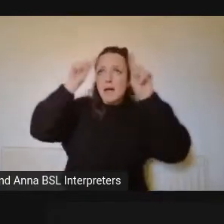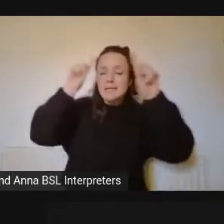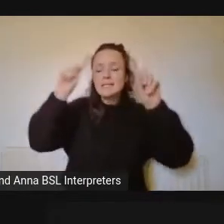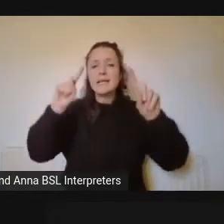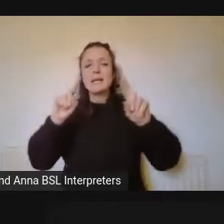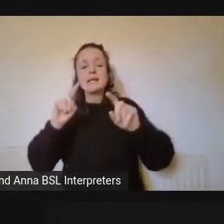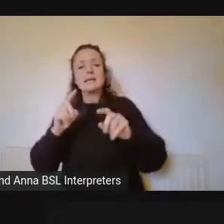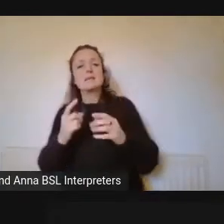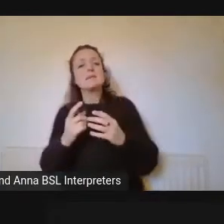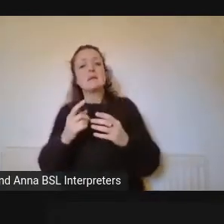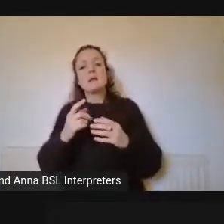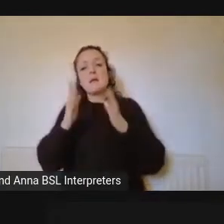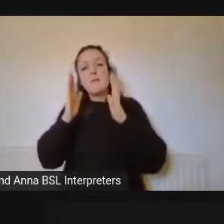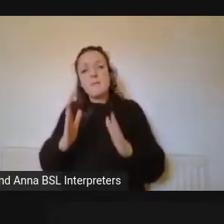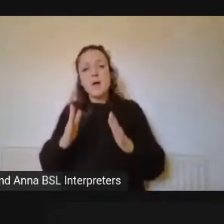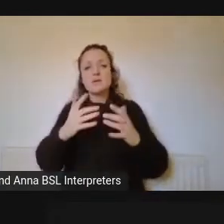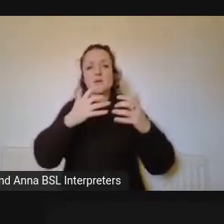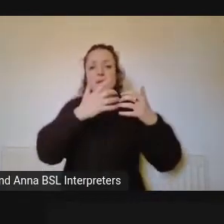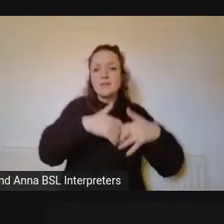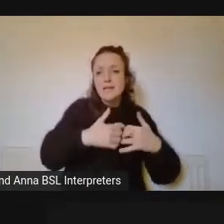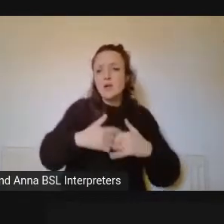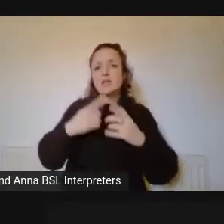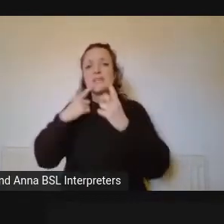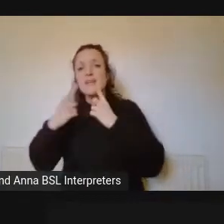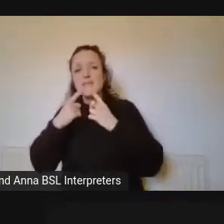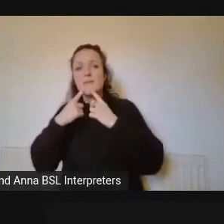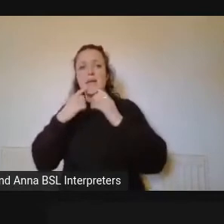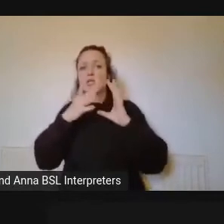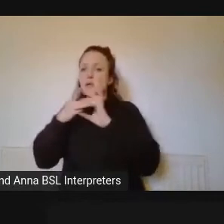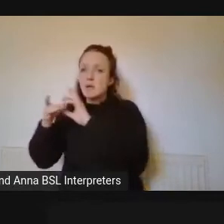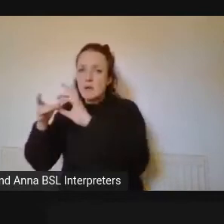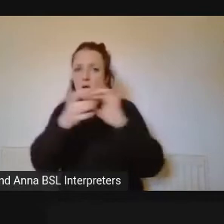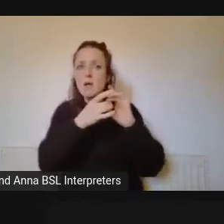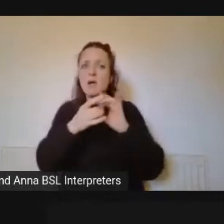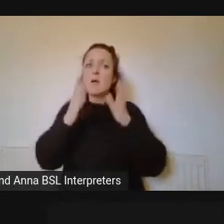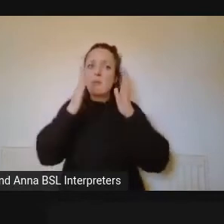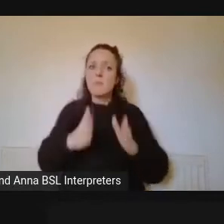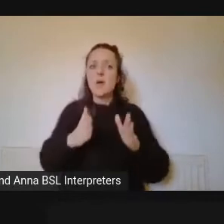happening with countries in the global south in terms of climate action.